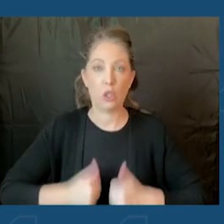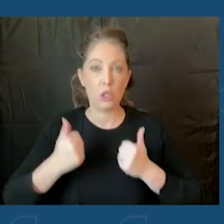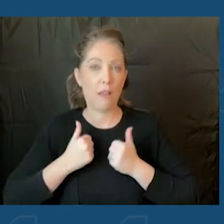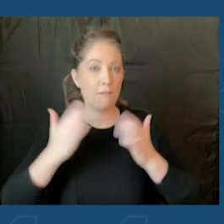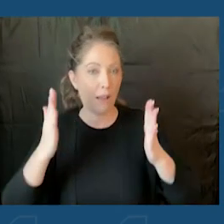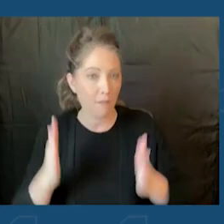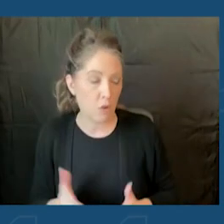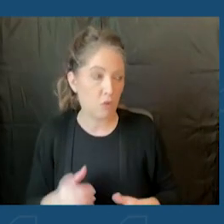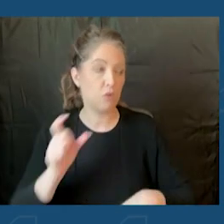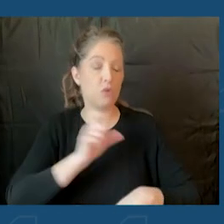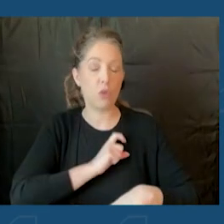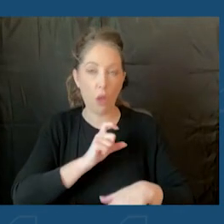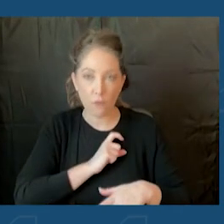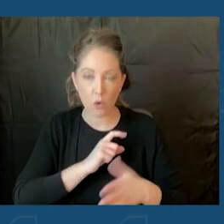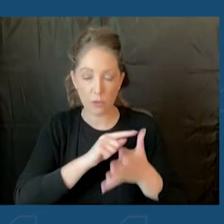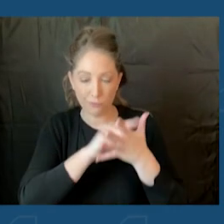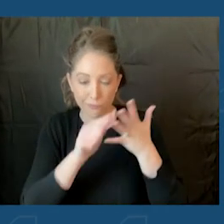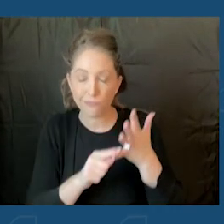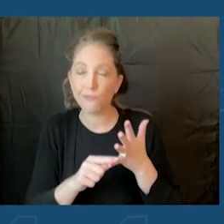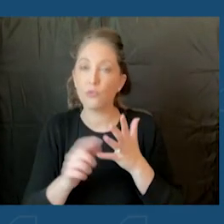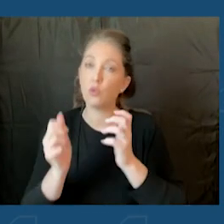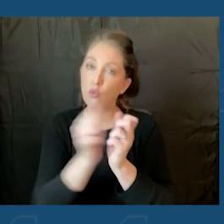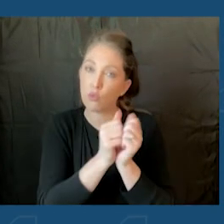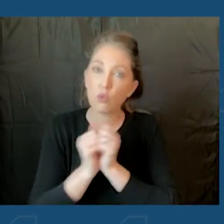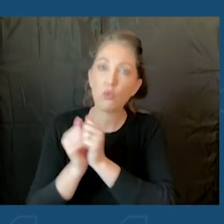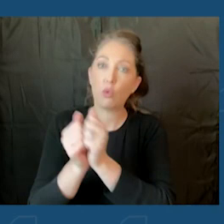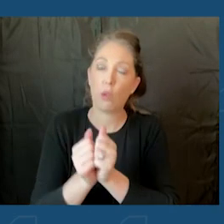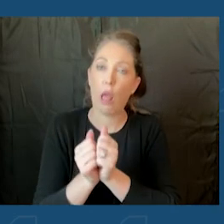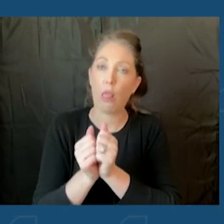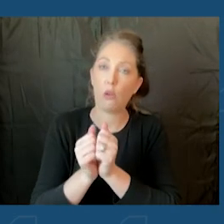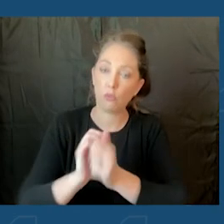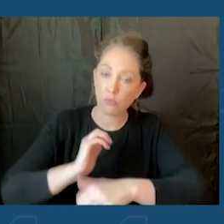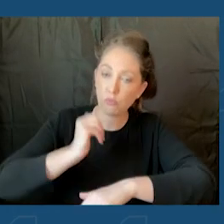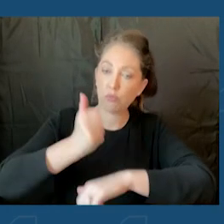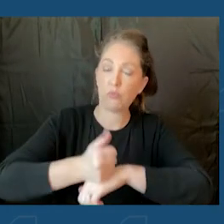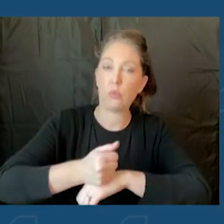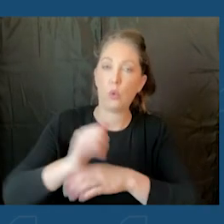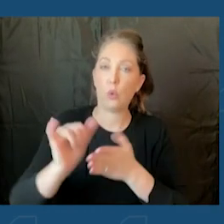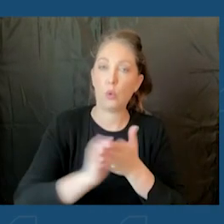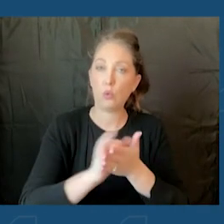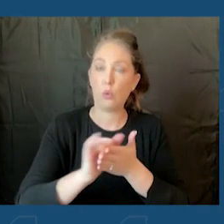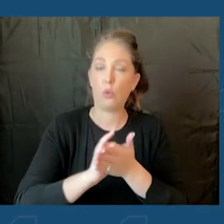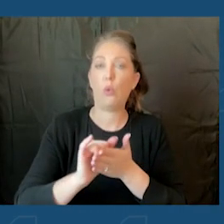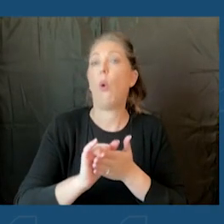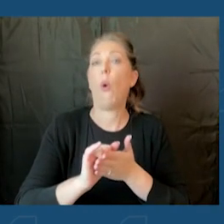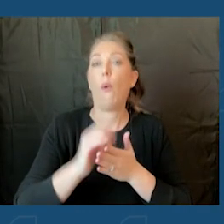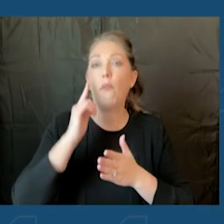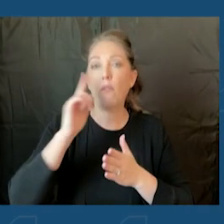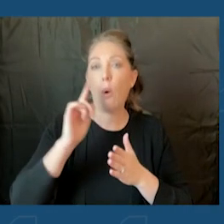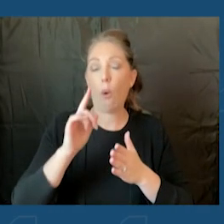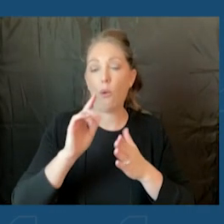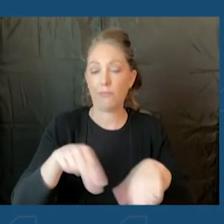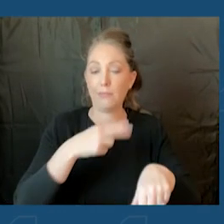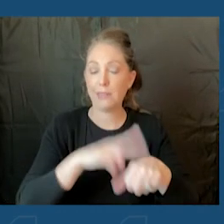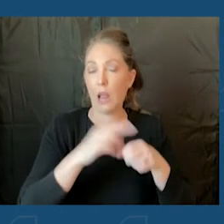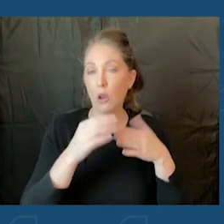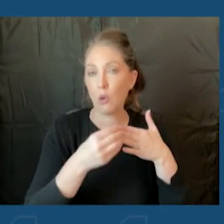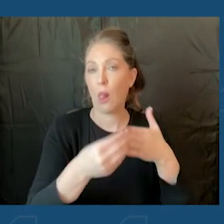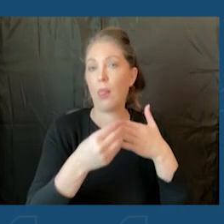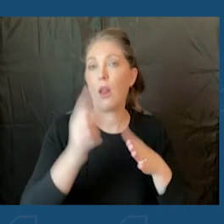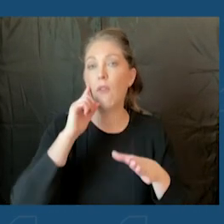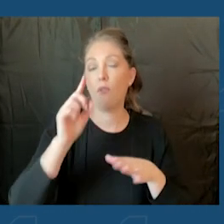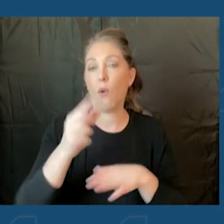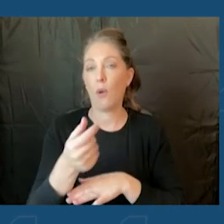enforcement. Together, we have built New York's legacy as a national leader on gun violence prevention and created